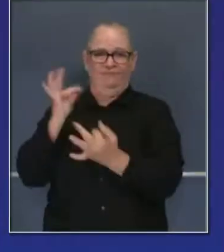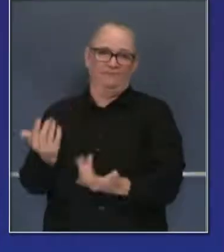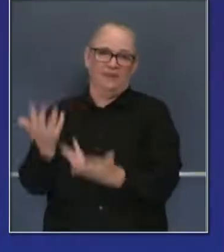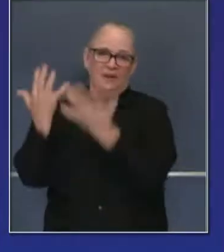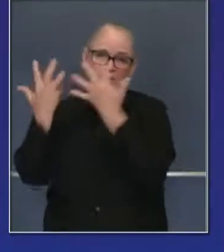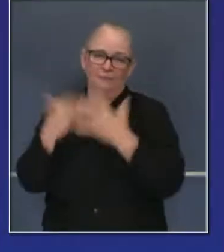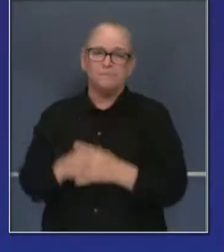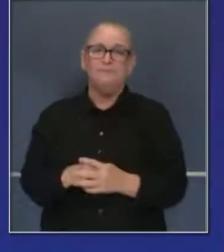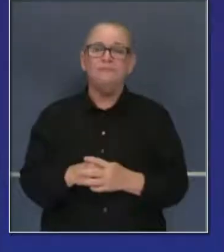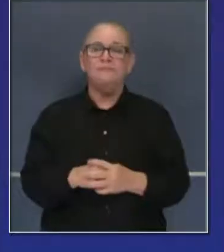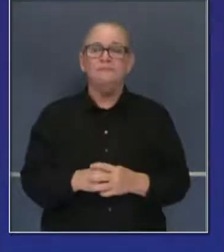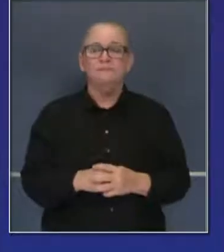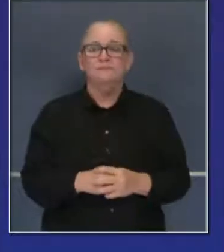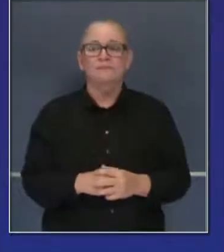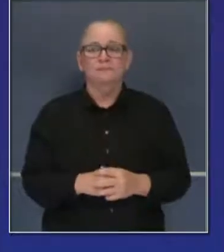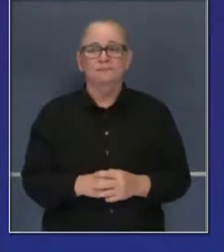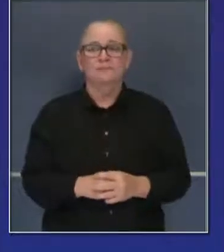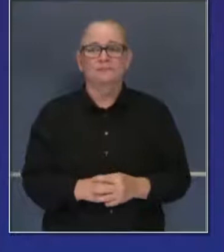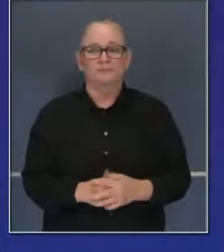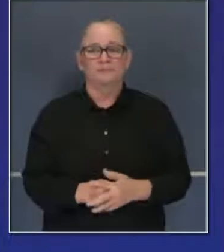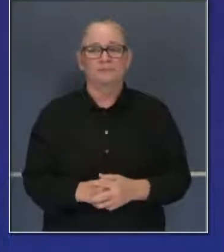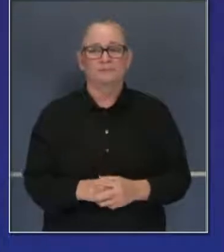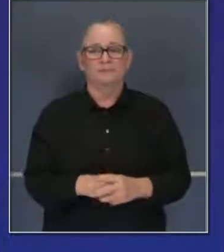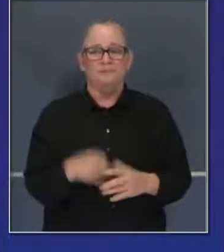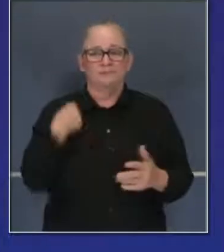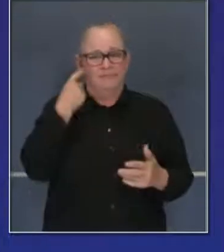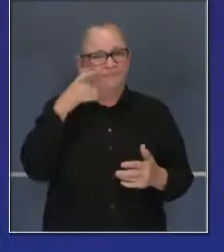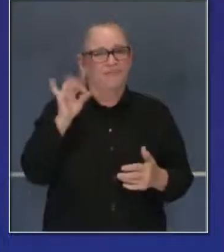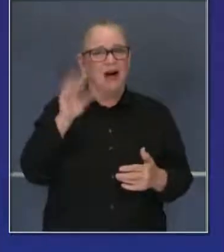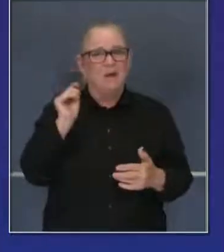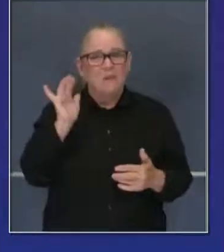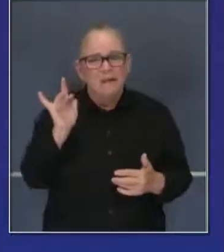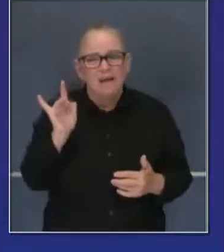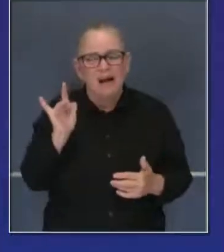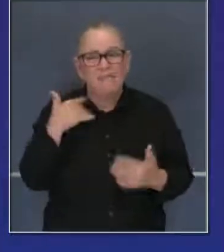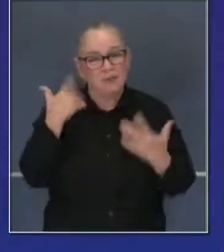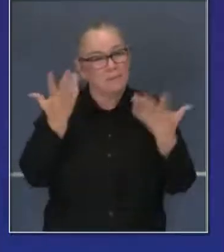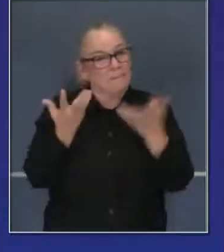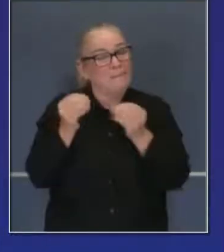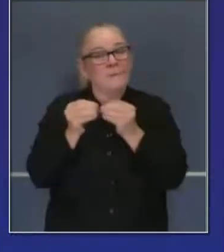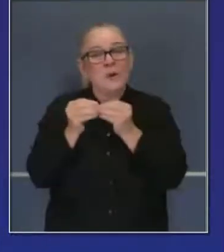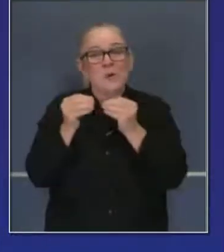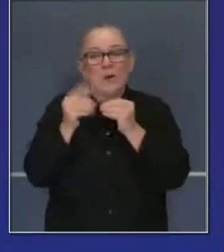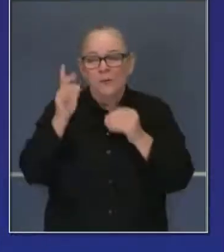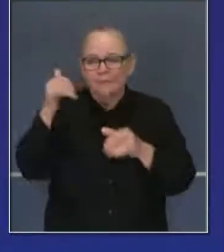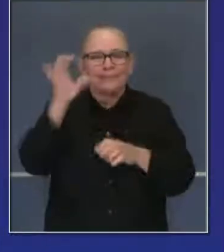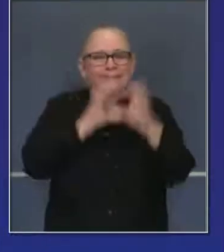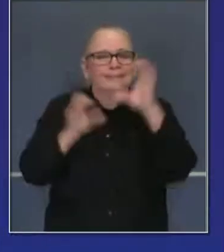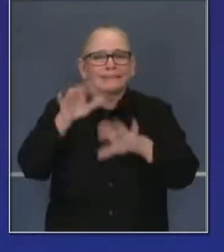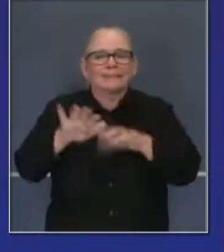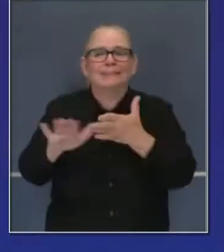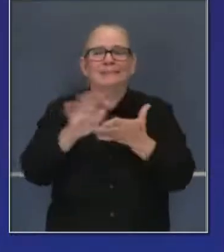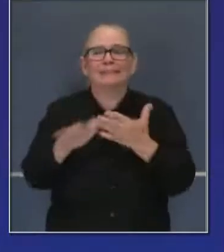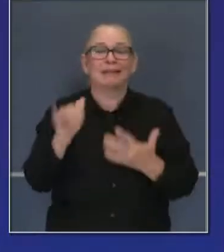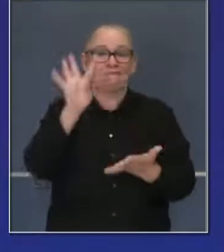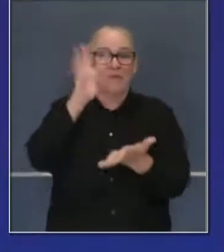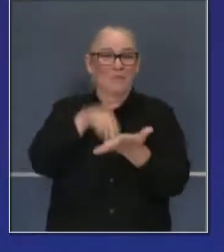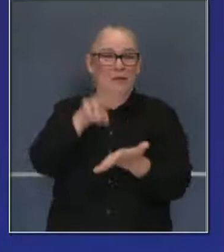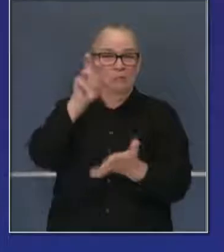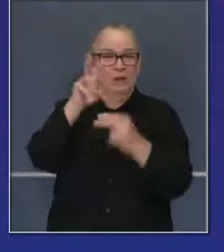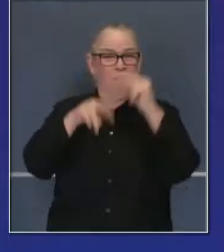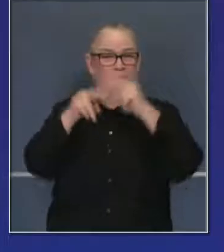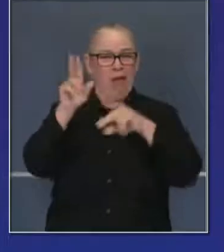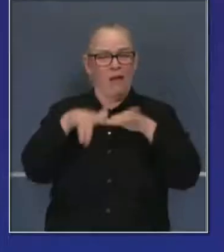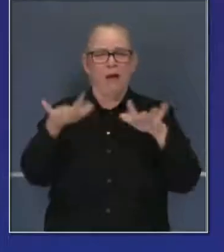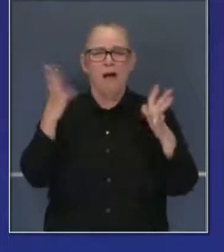based upon our analysis as we get back in and we repopulate areas, 4,200, and that's why we say